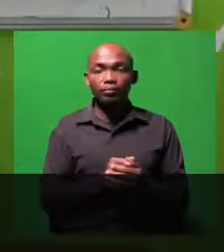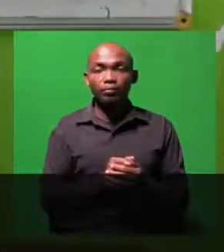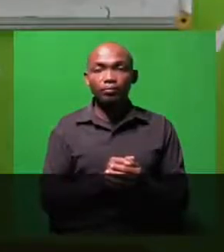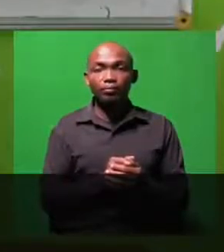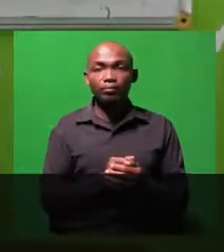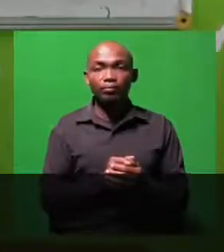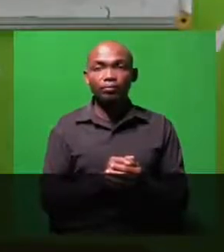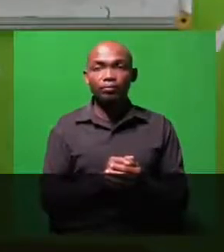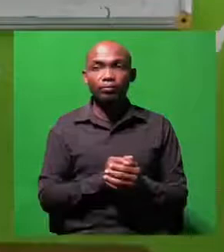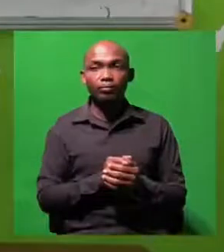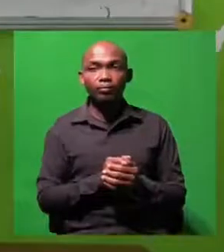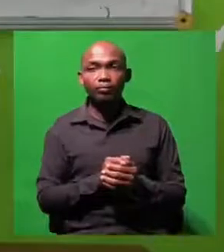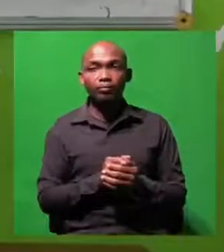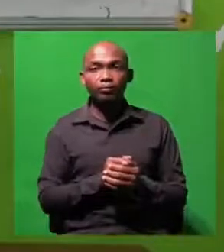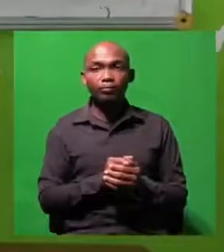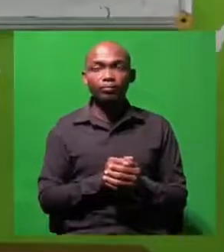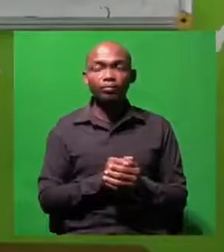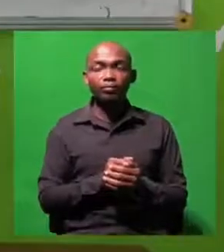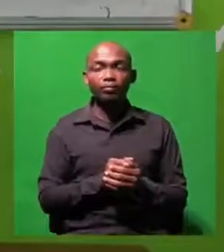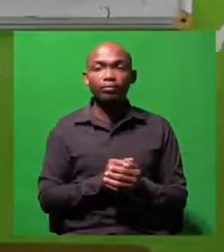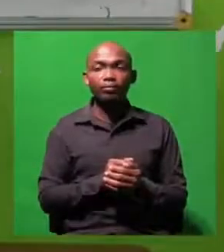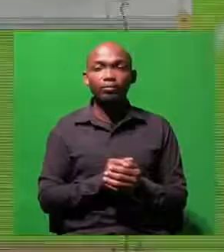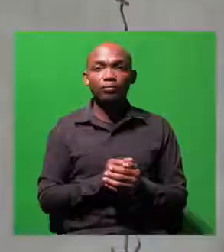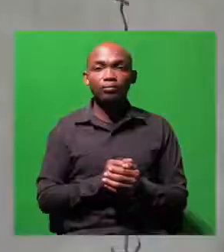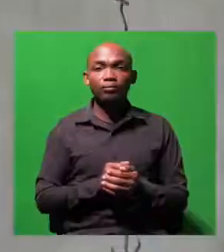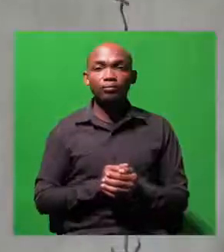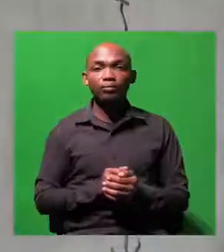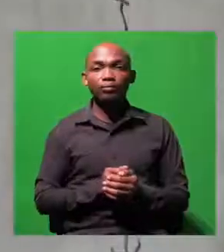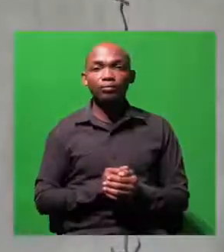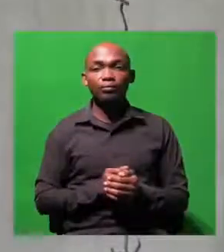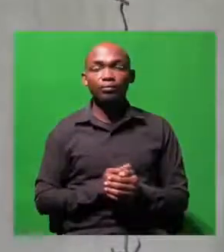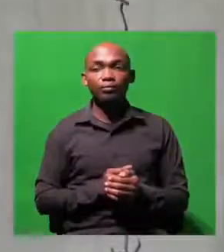Are shared by all